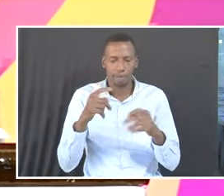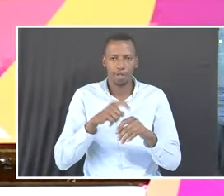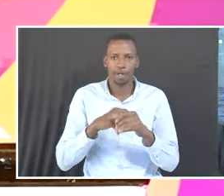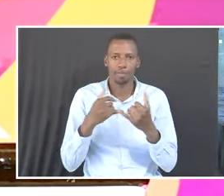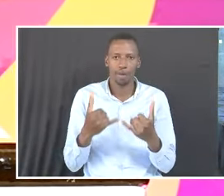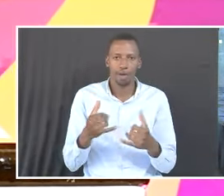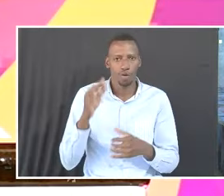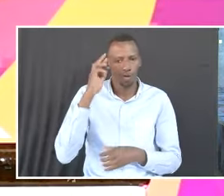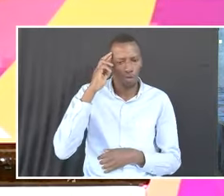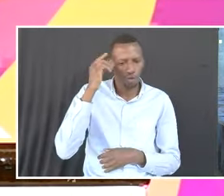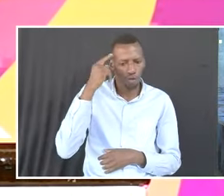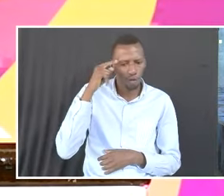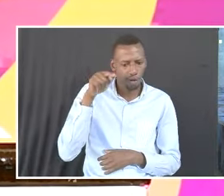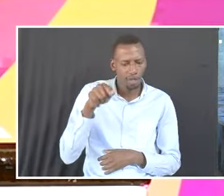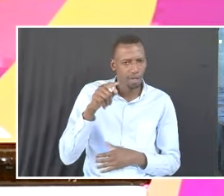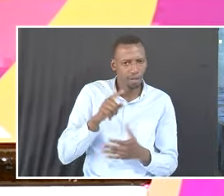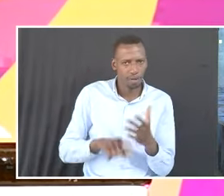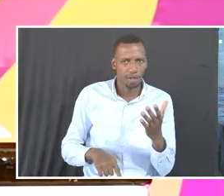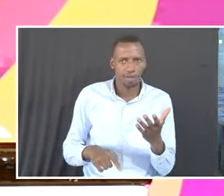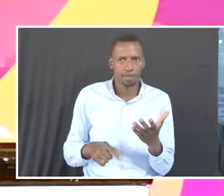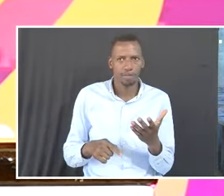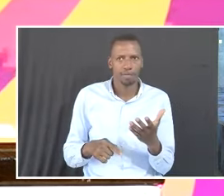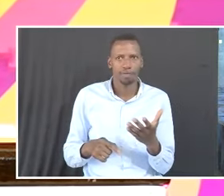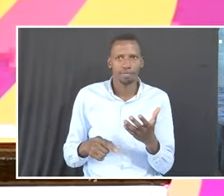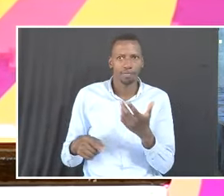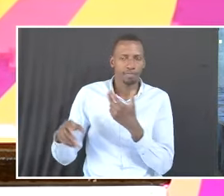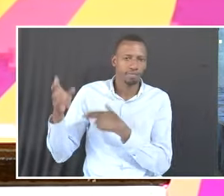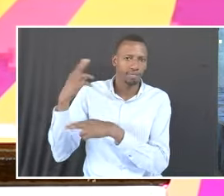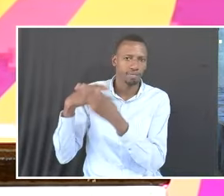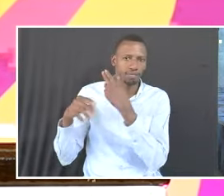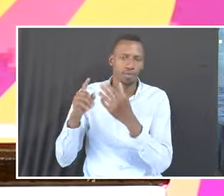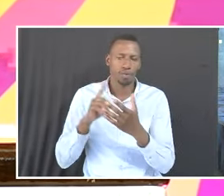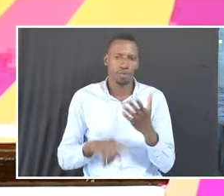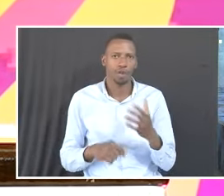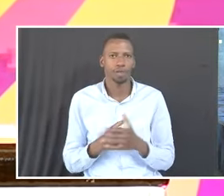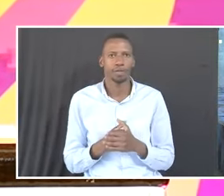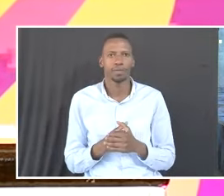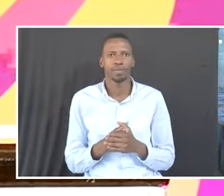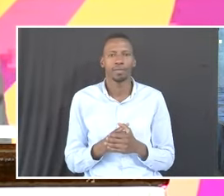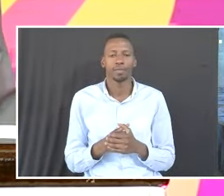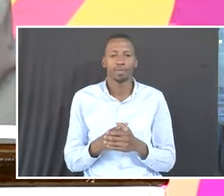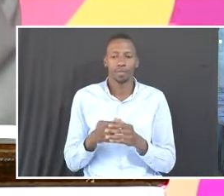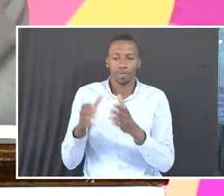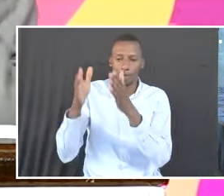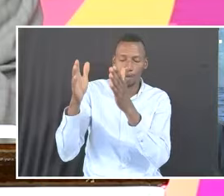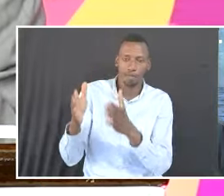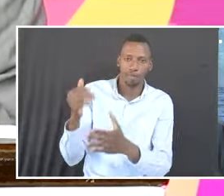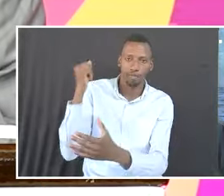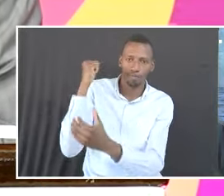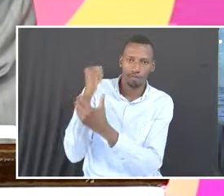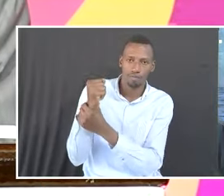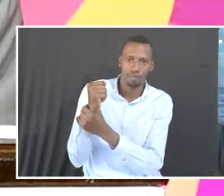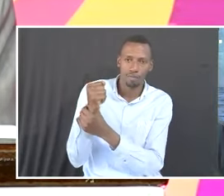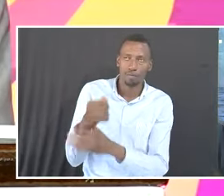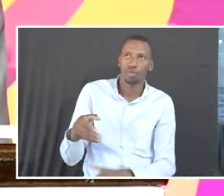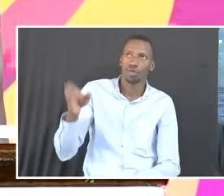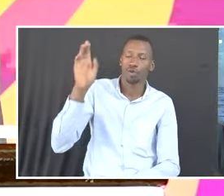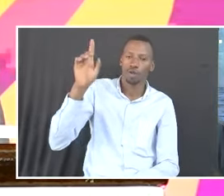of looking at this one, the background briefly is that Abraham was called by